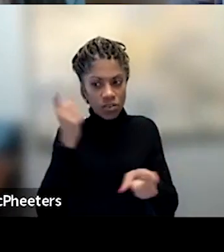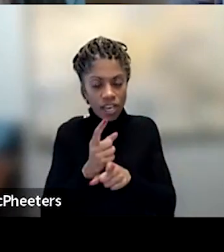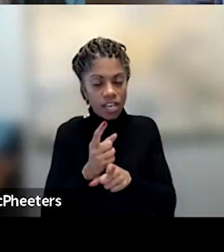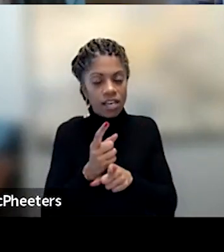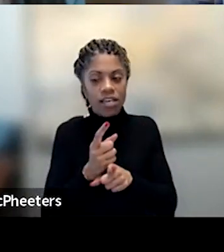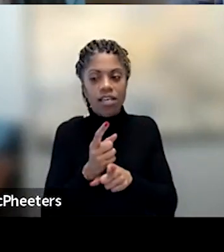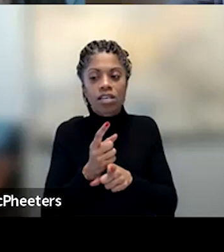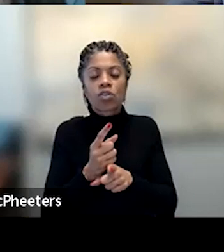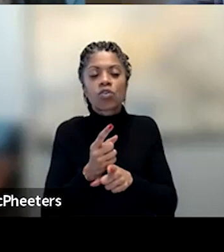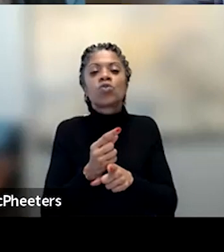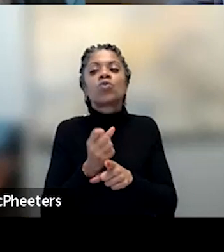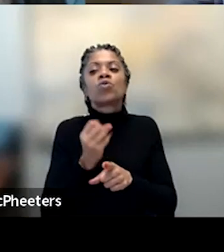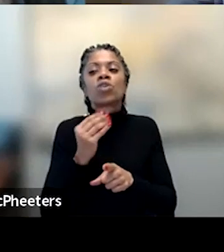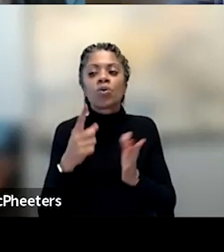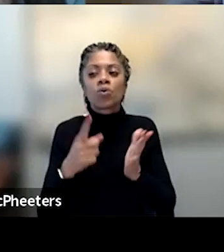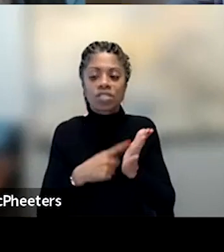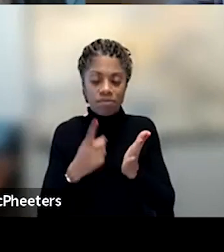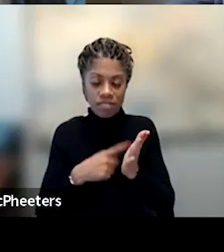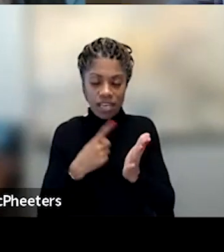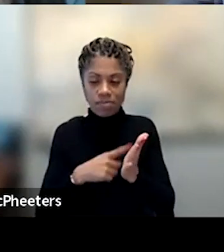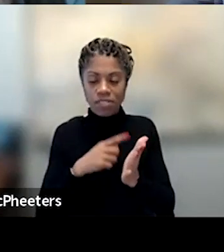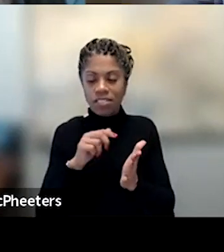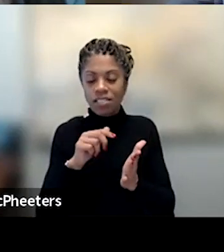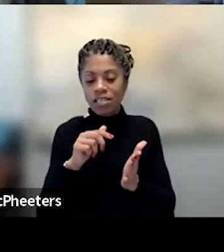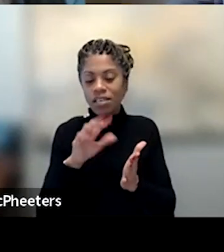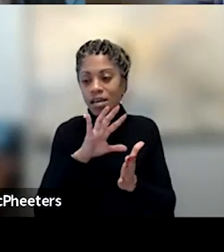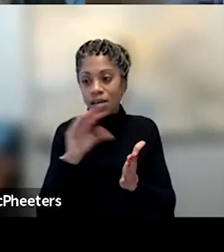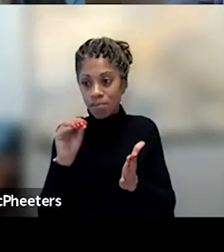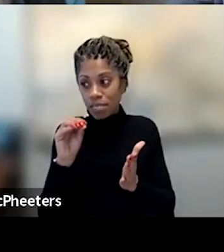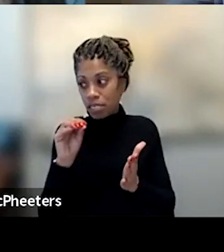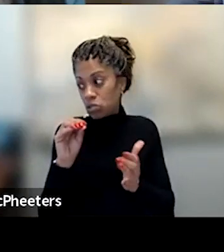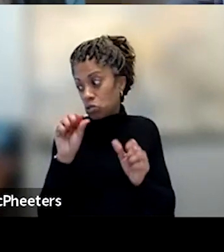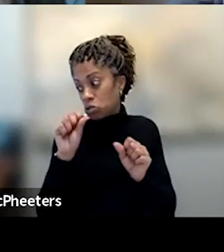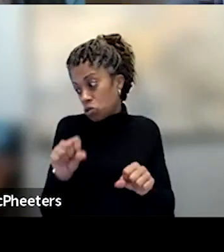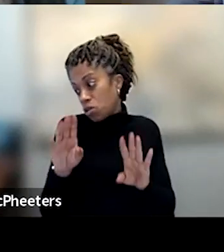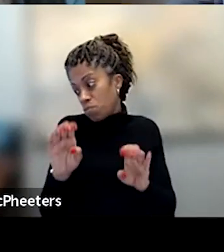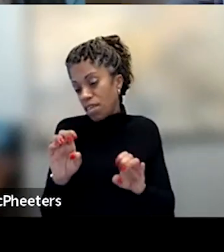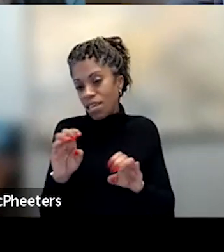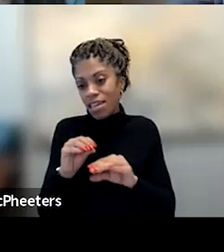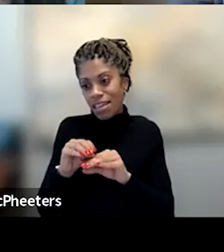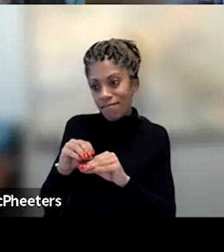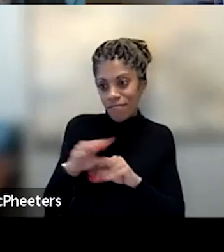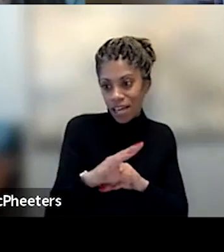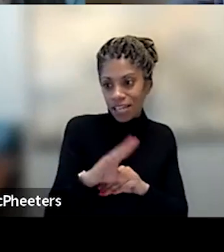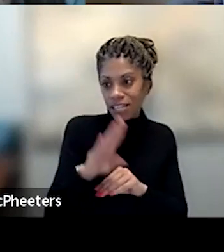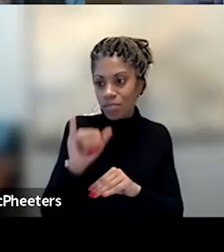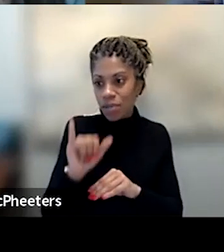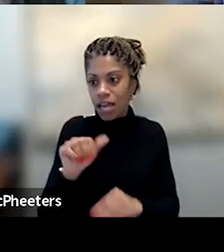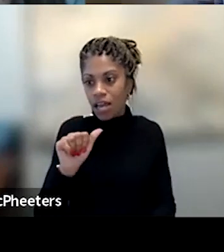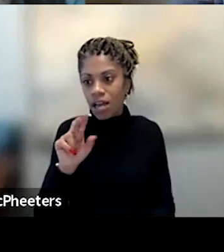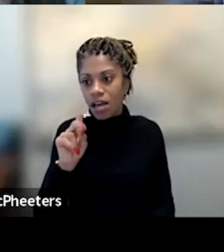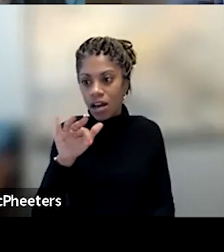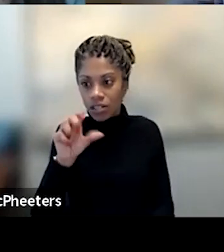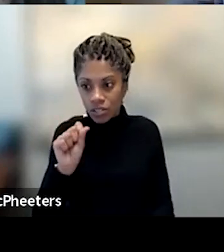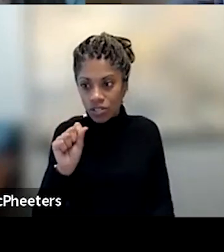advised by their auditors, in fact, to really do a multidimensional risk analysis and assessment